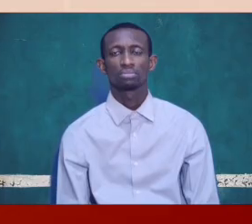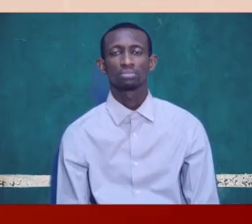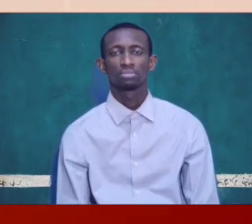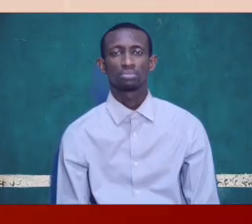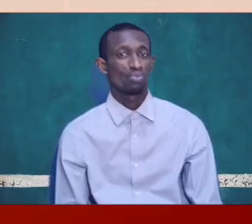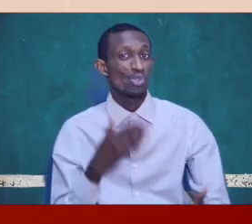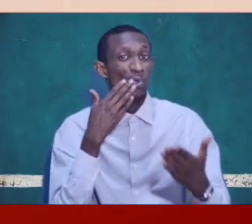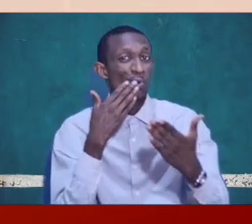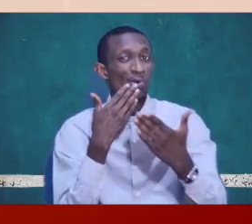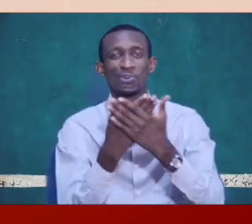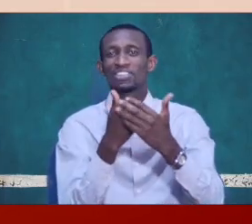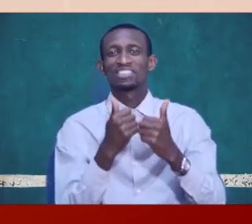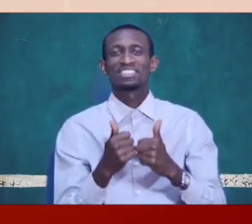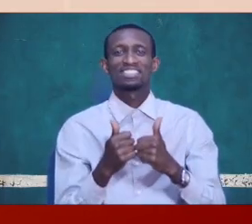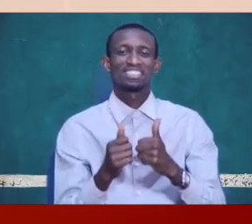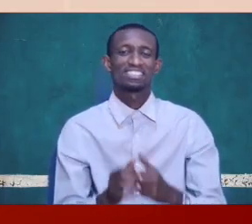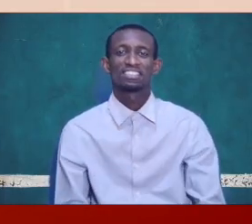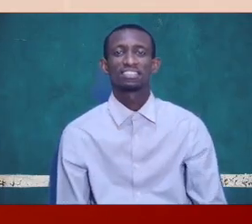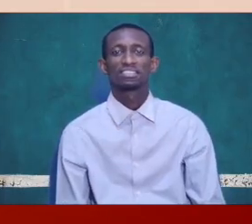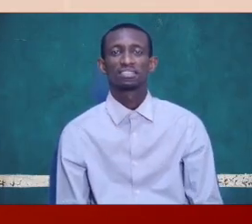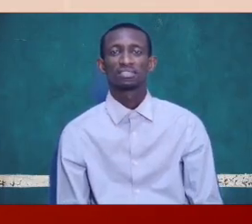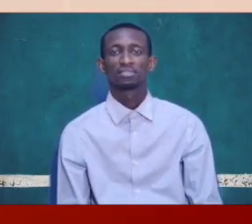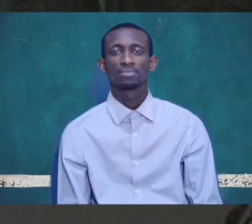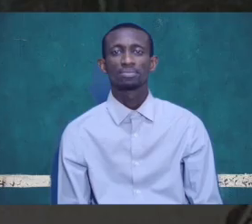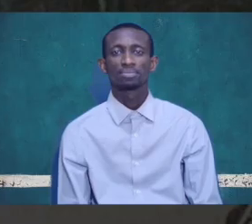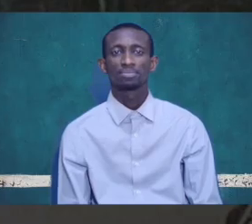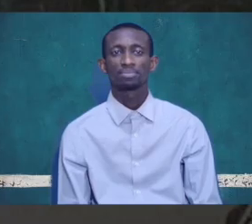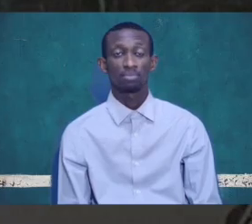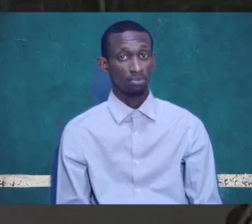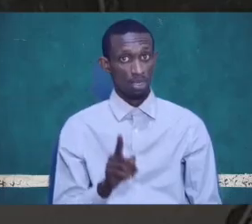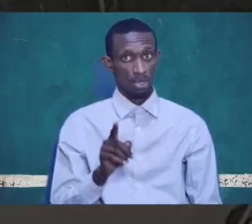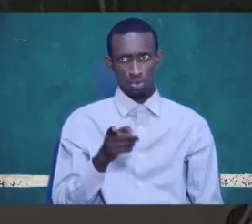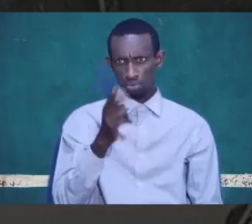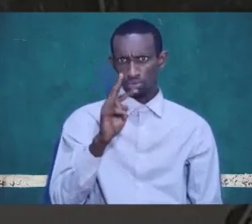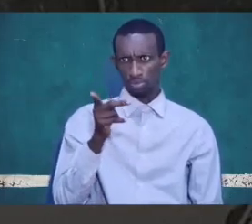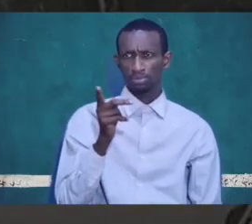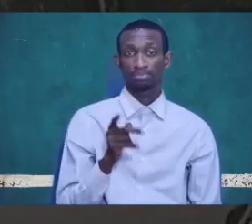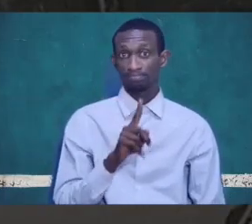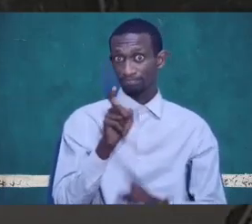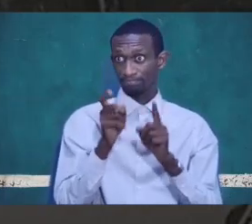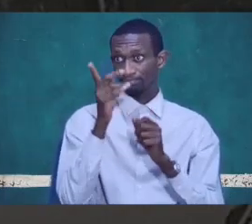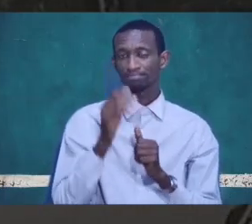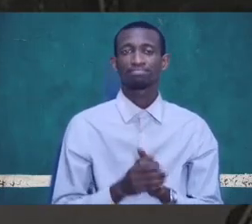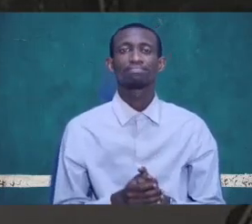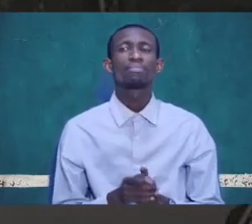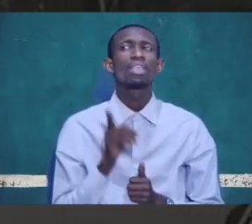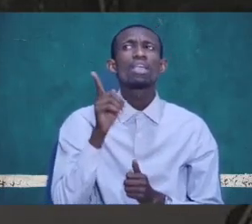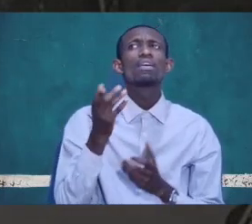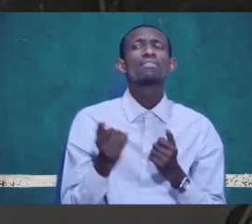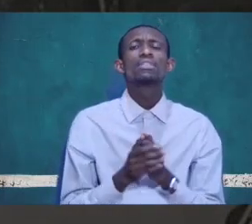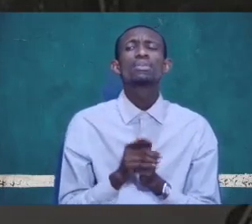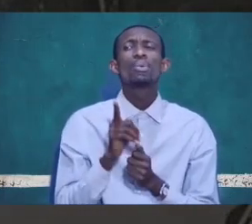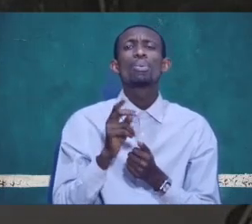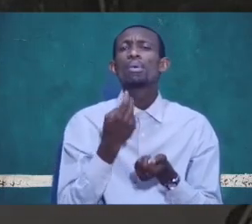Good. So to answer those questions, here there is what we have to